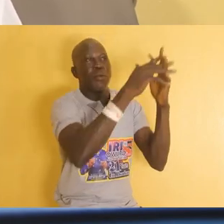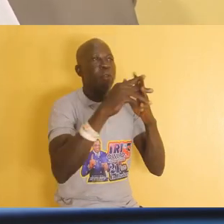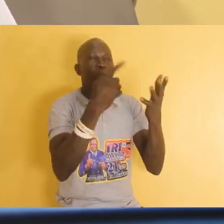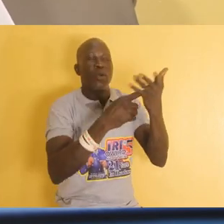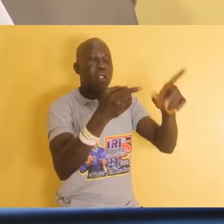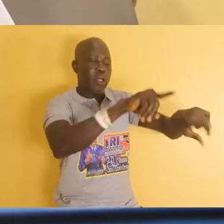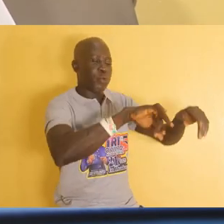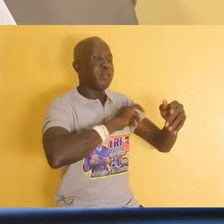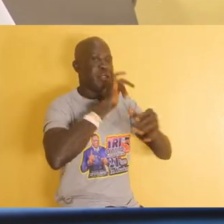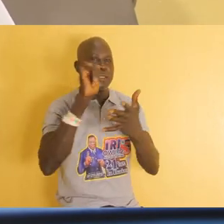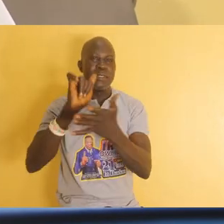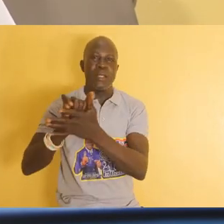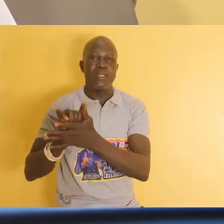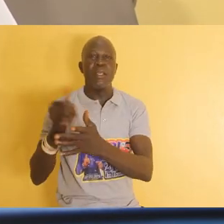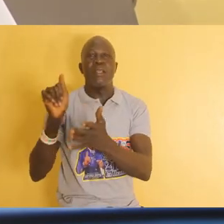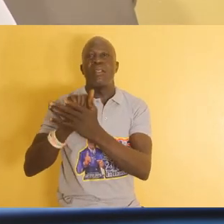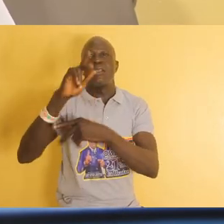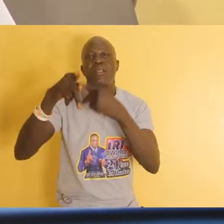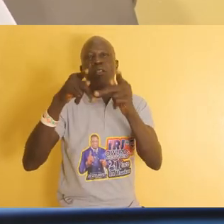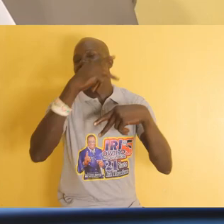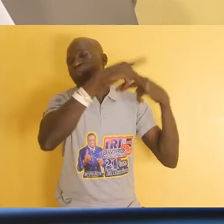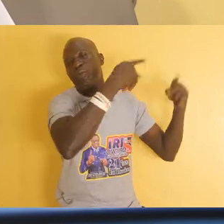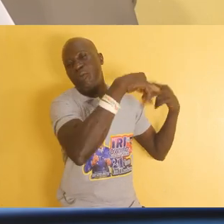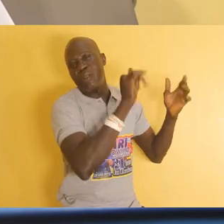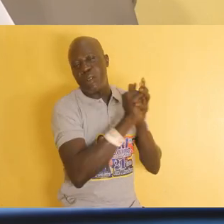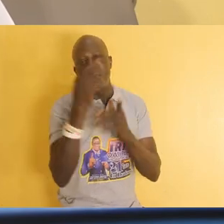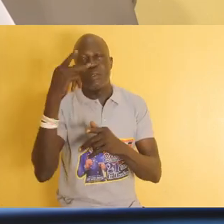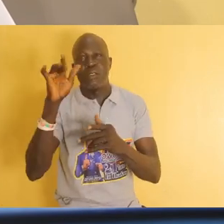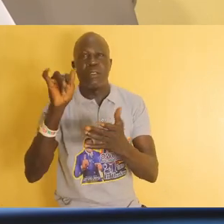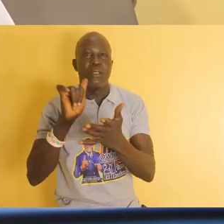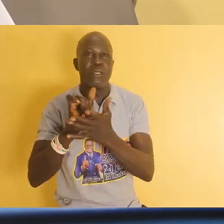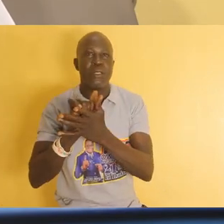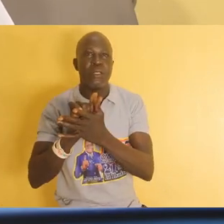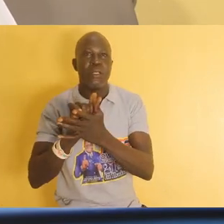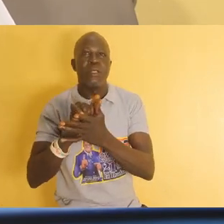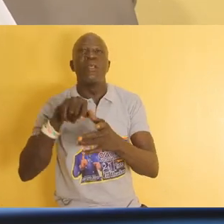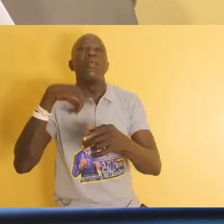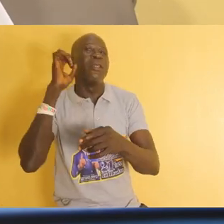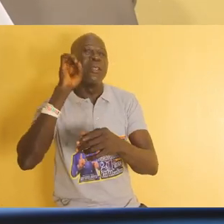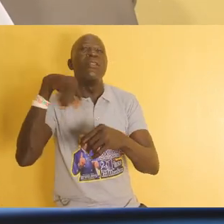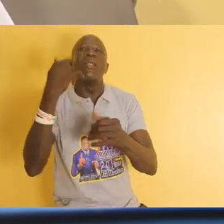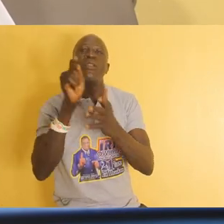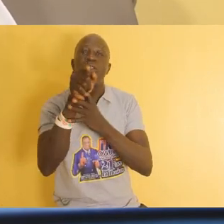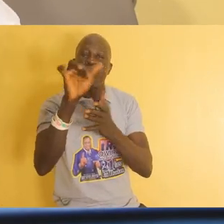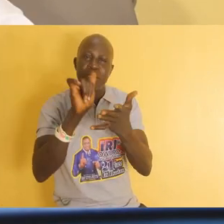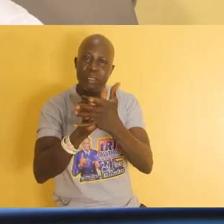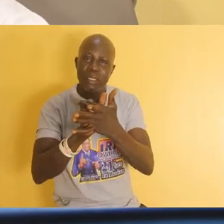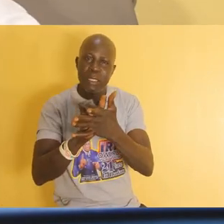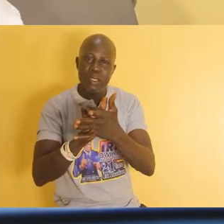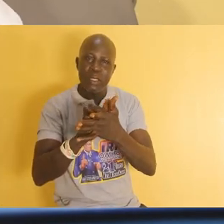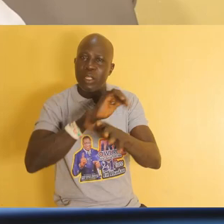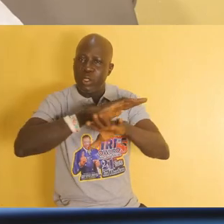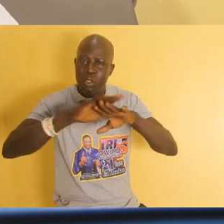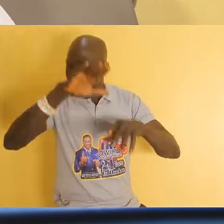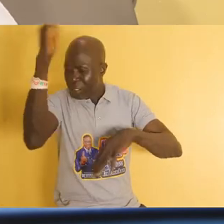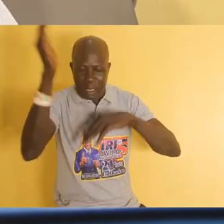what happened is that woli ti ori yi this prophet that you've seen o so fun o pe tells you that o le